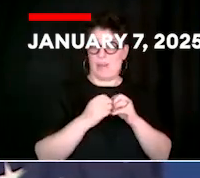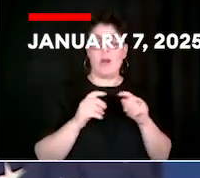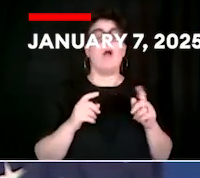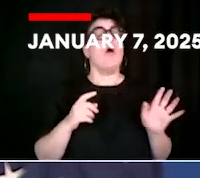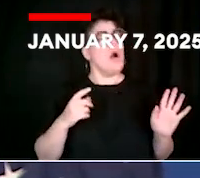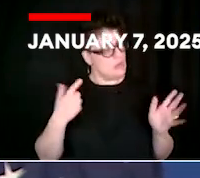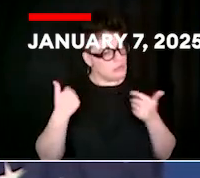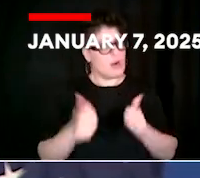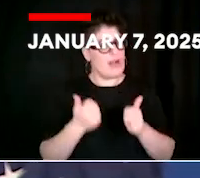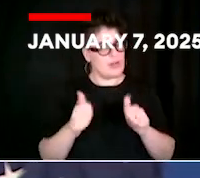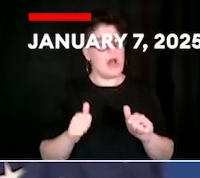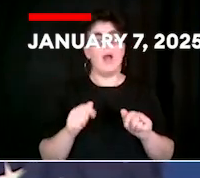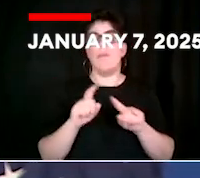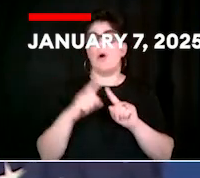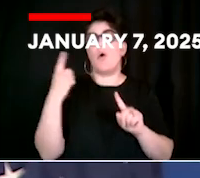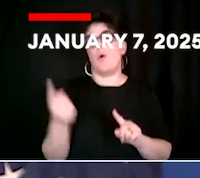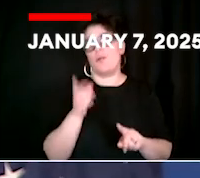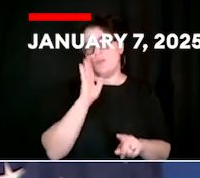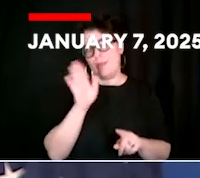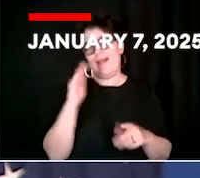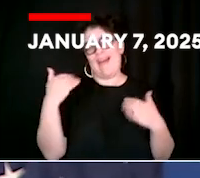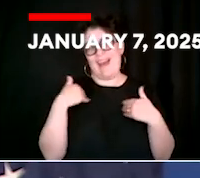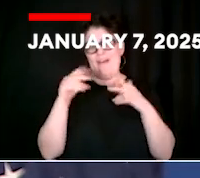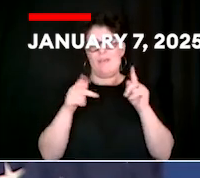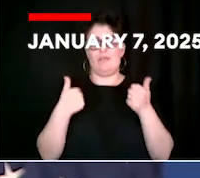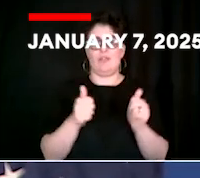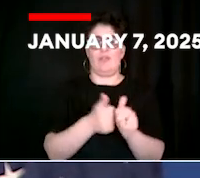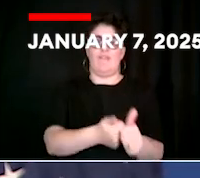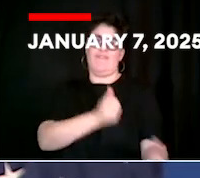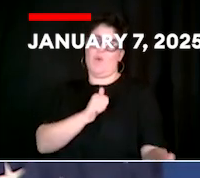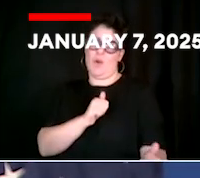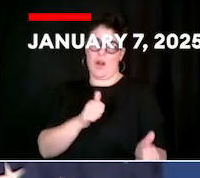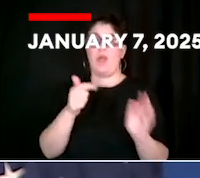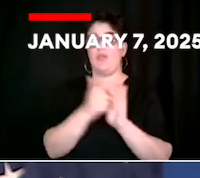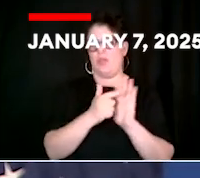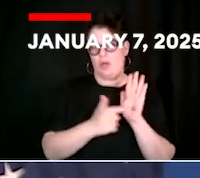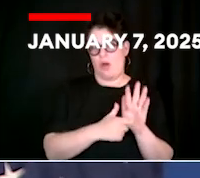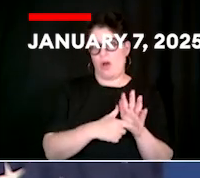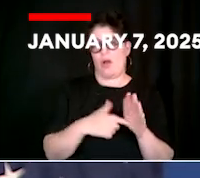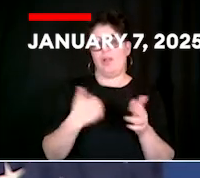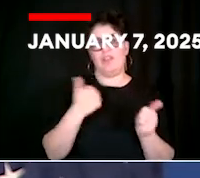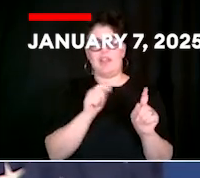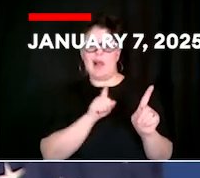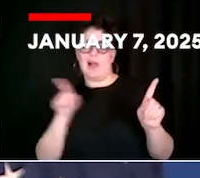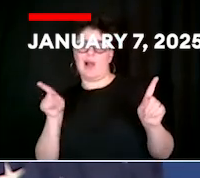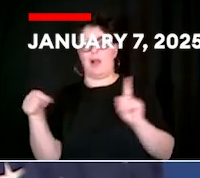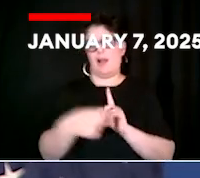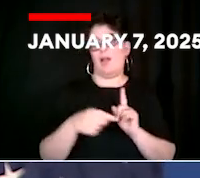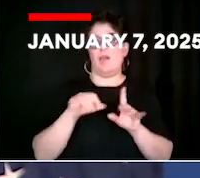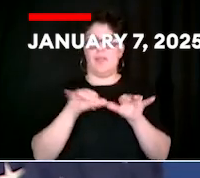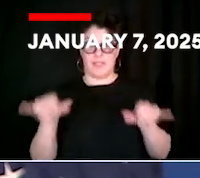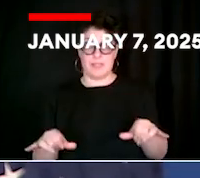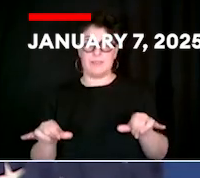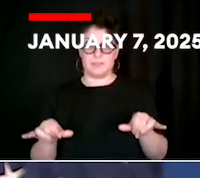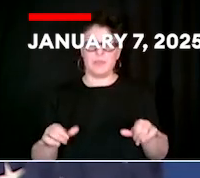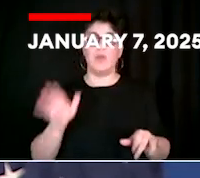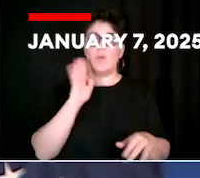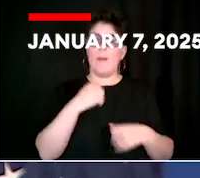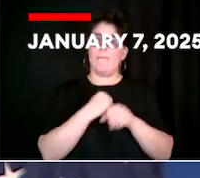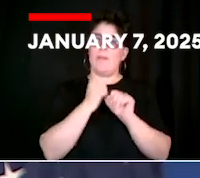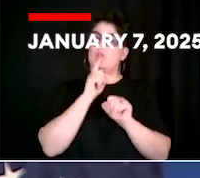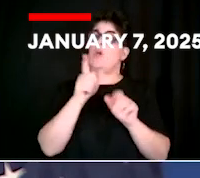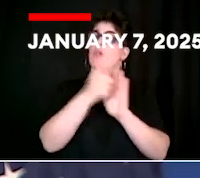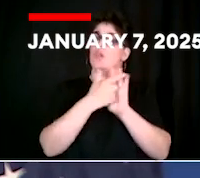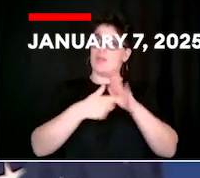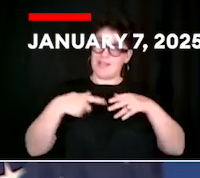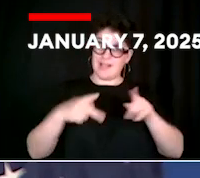to circumvent the system. And we got to do everything possible to catch them, make sure the laws allow the confiscation of vehicles if